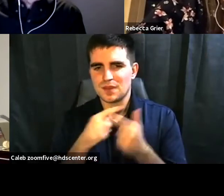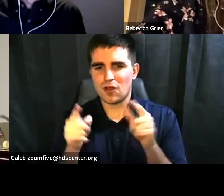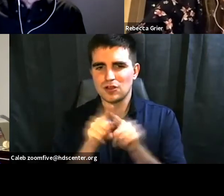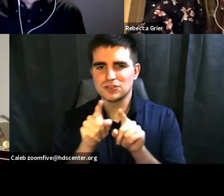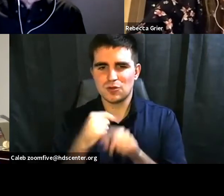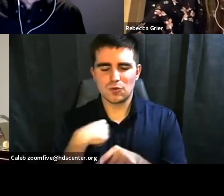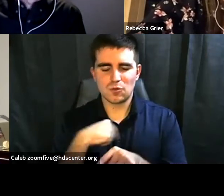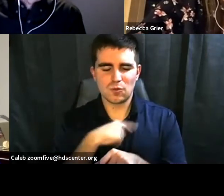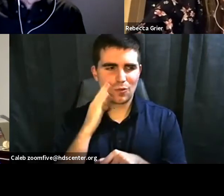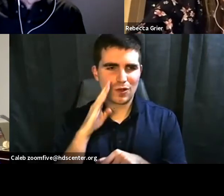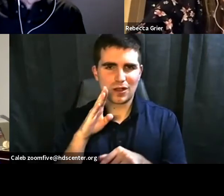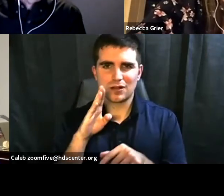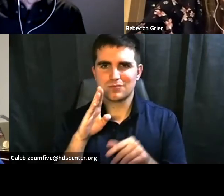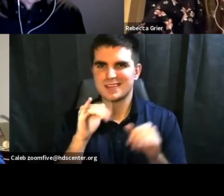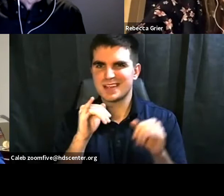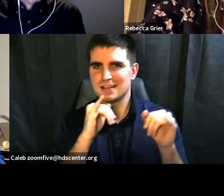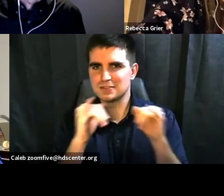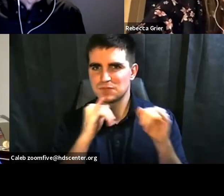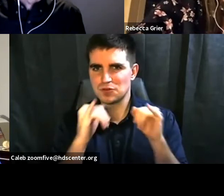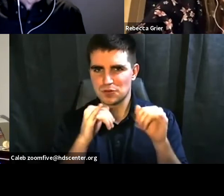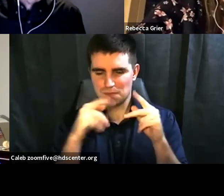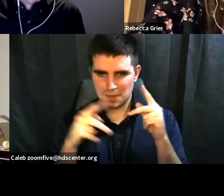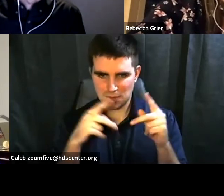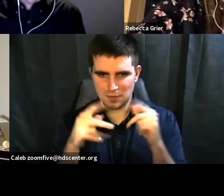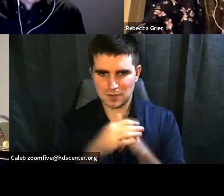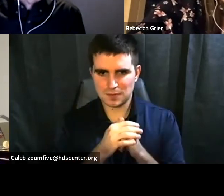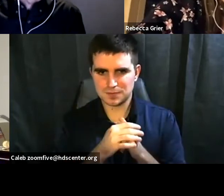to be interviewing people from